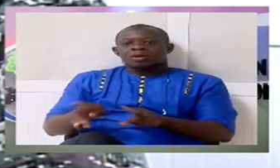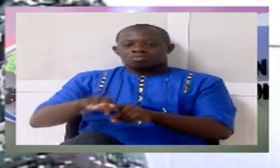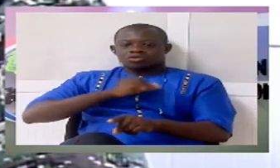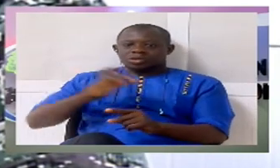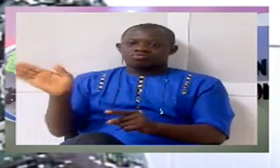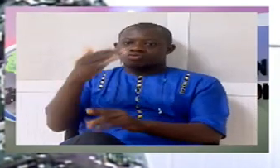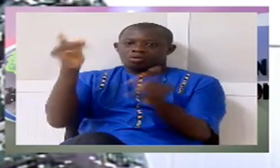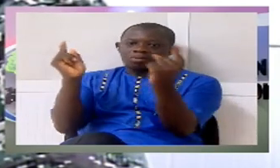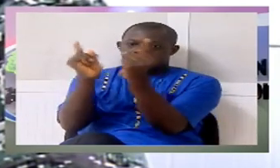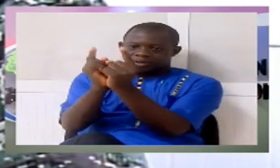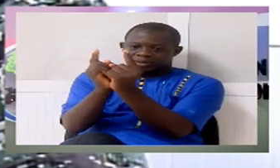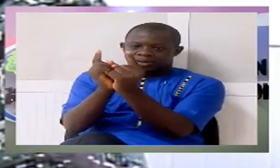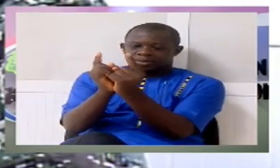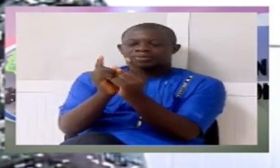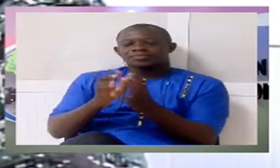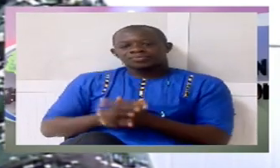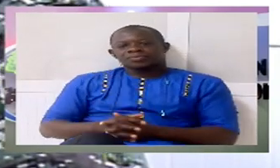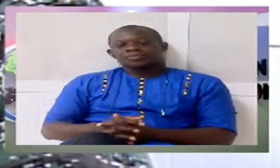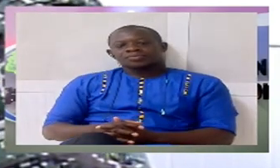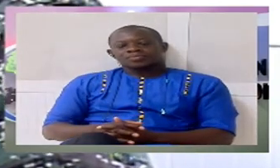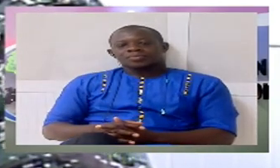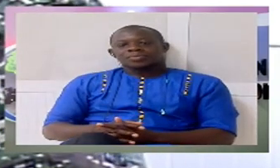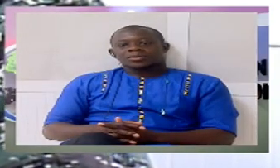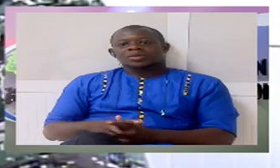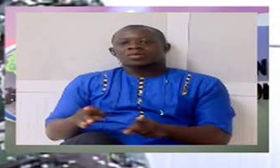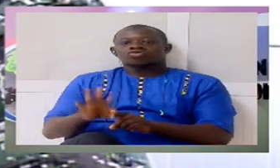approach. Is the one that approaches it.